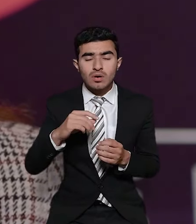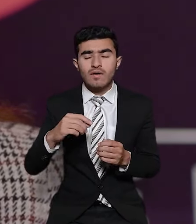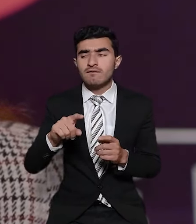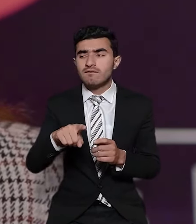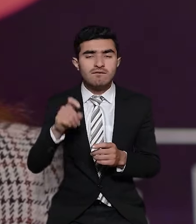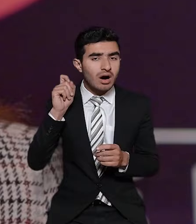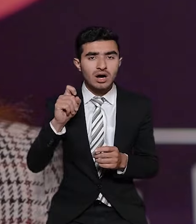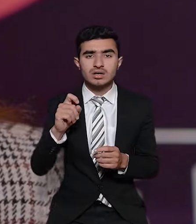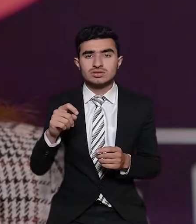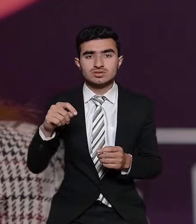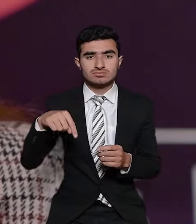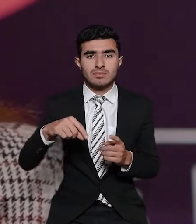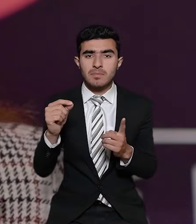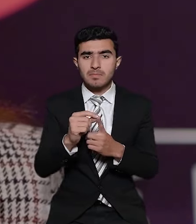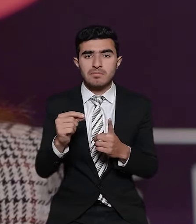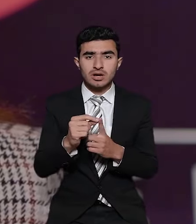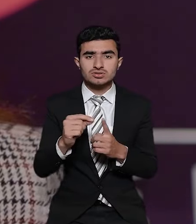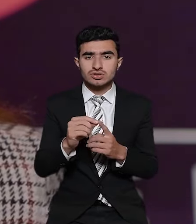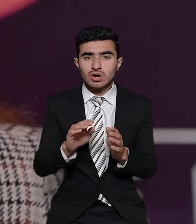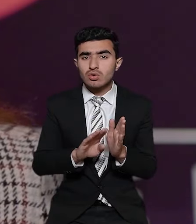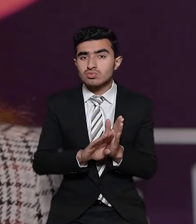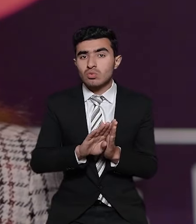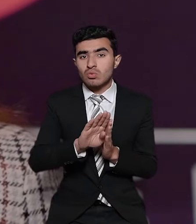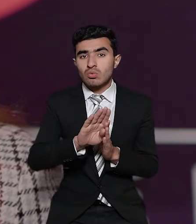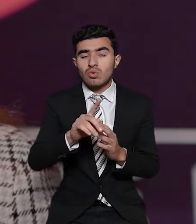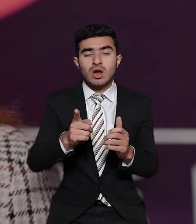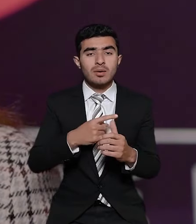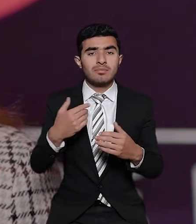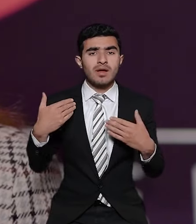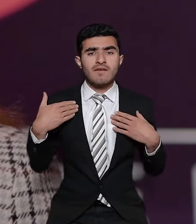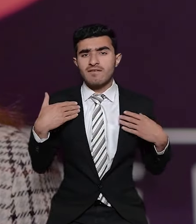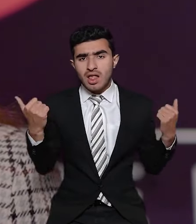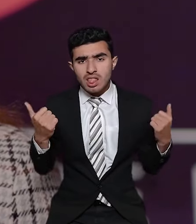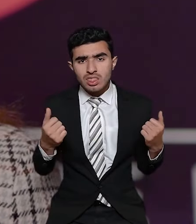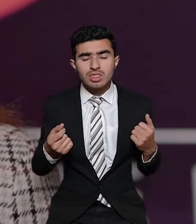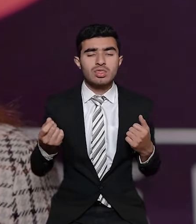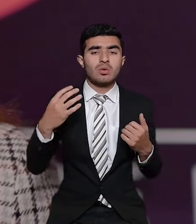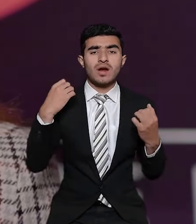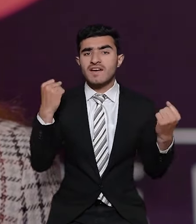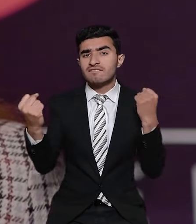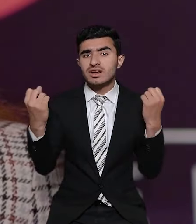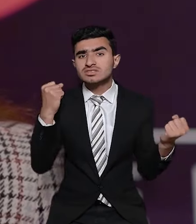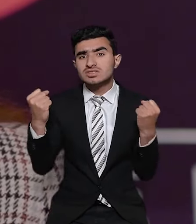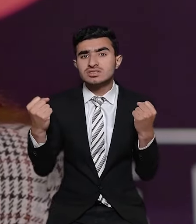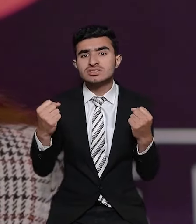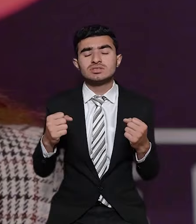which Pakistan was growing in the fitness field.